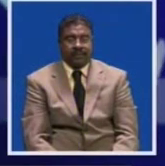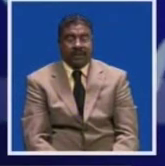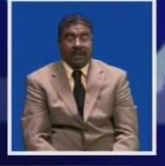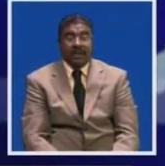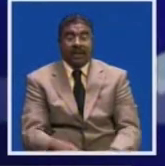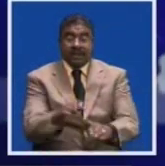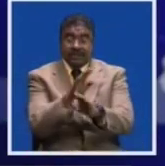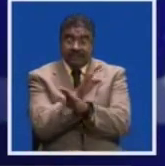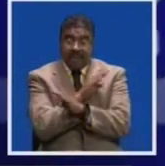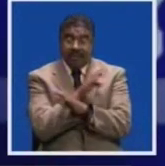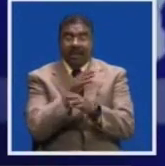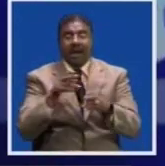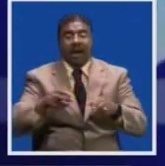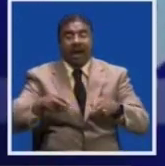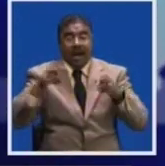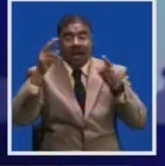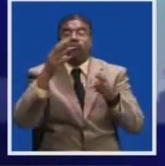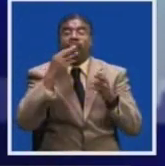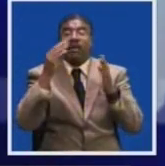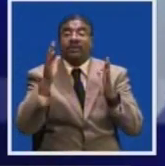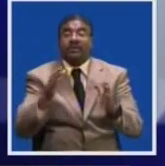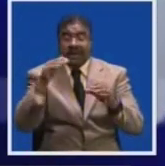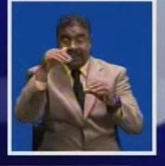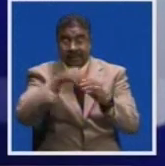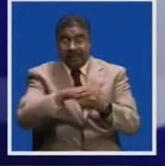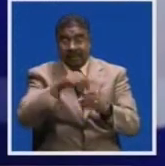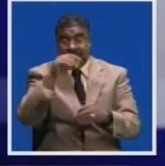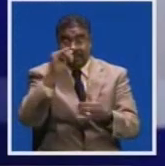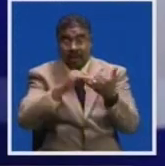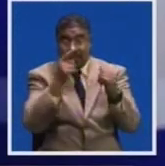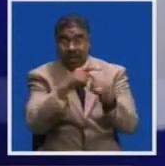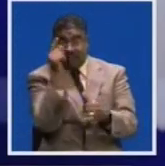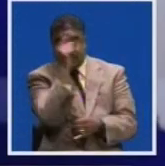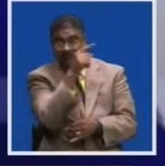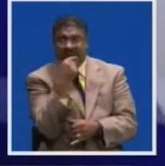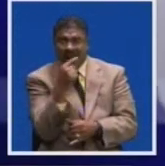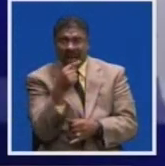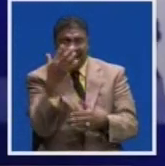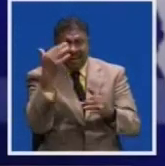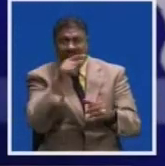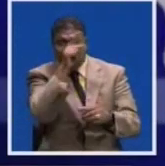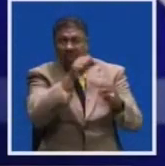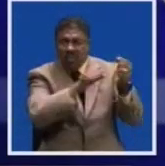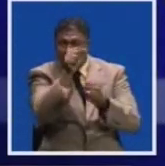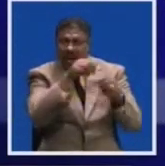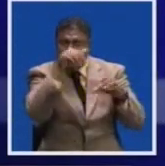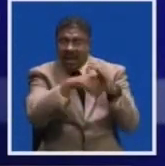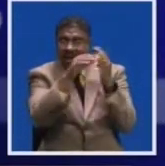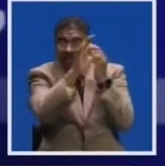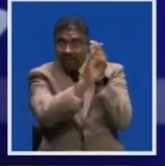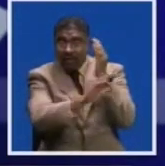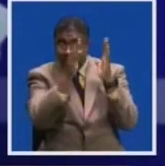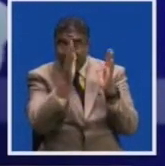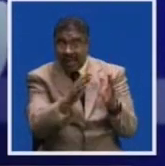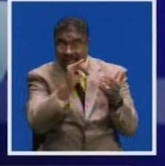Meanwhile, Zambia's High Commission in Pretoria, South Africa, says no Zambian has died as a result of the current wave of violent attacks against